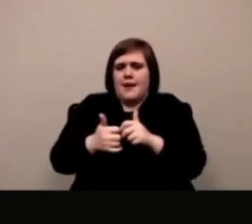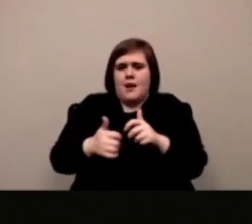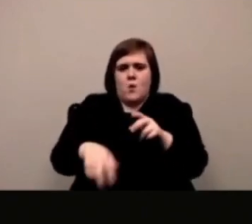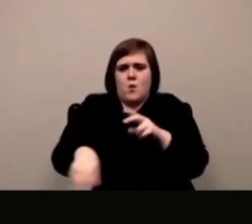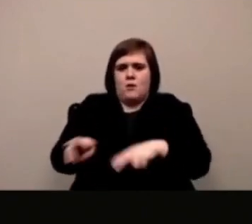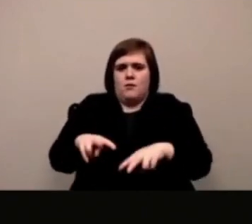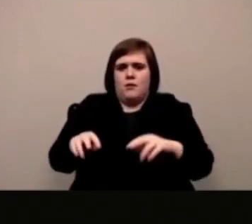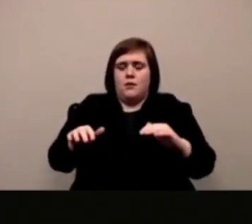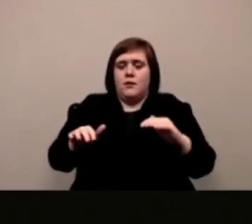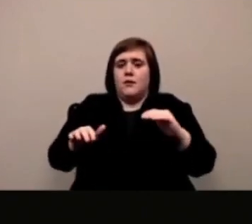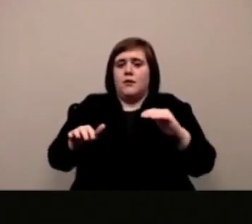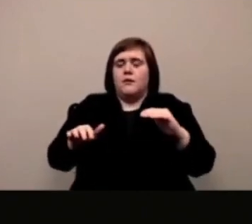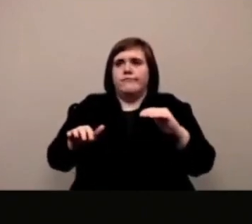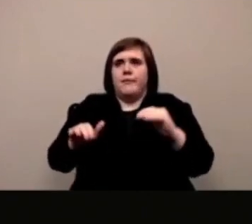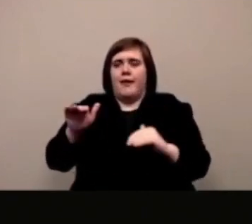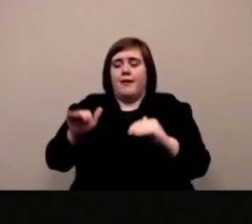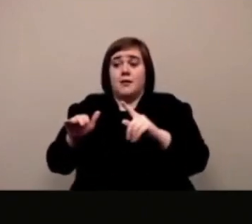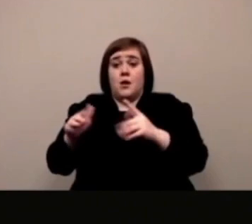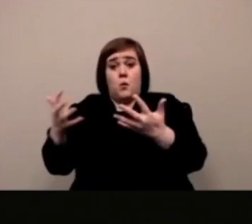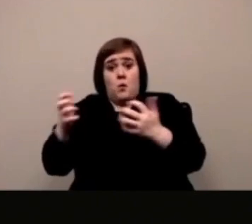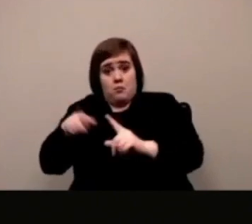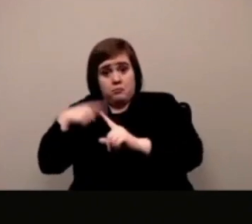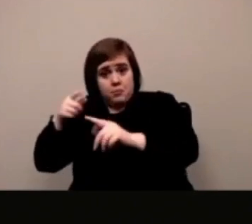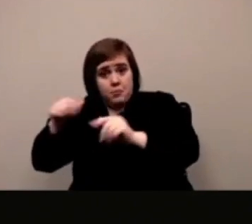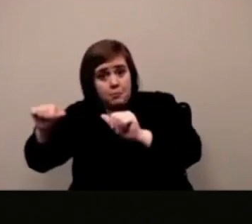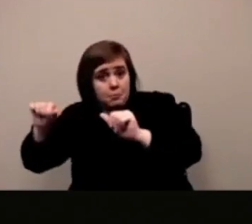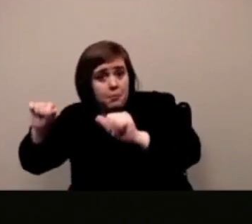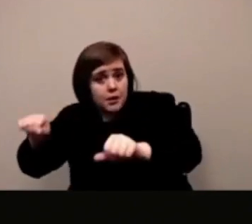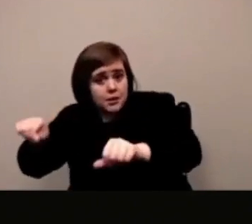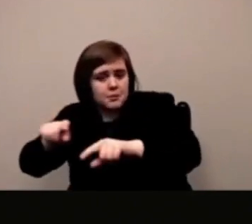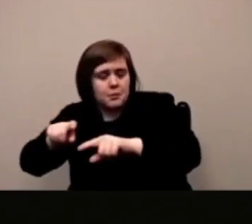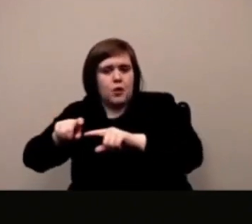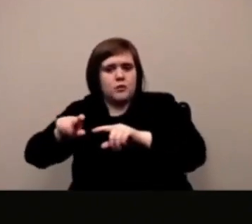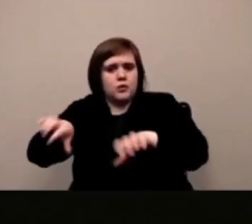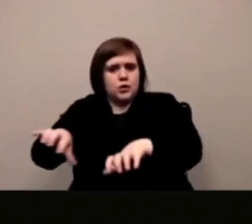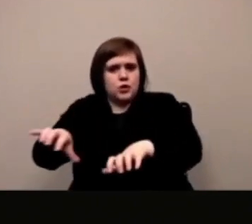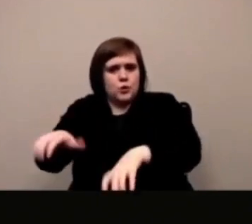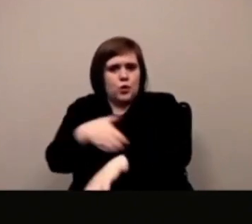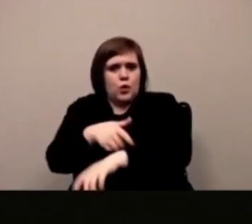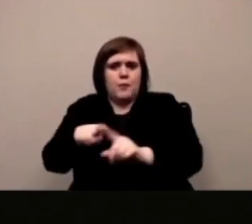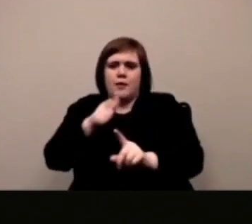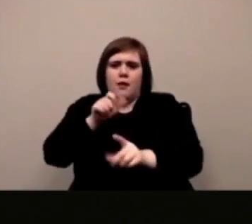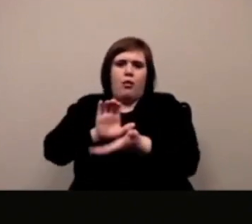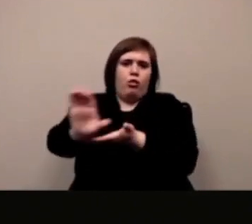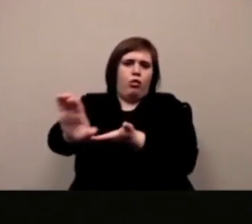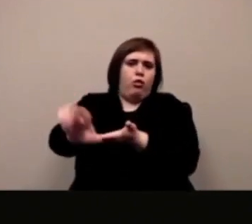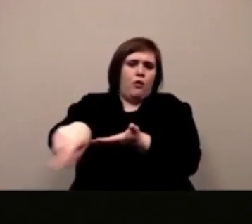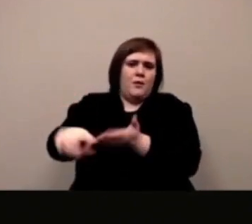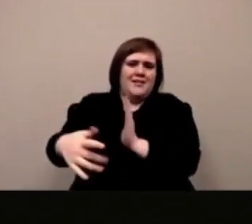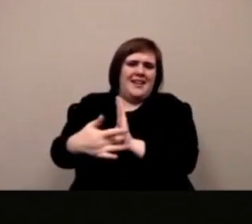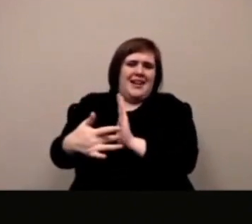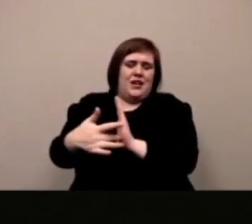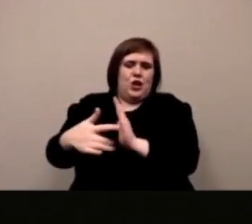it possible to do all of these powerful, cool things, but also making it not alienate people with technical language.